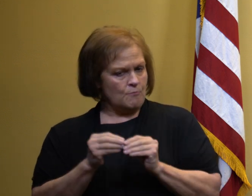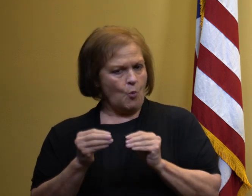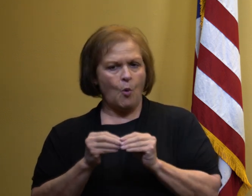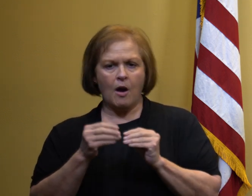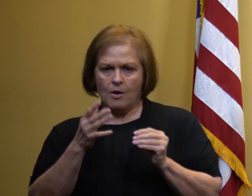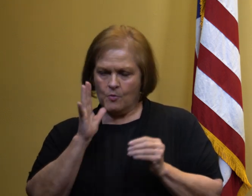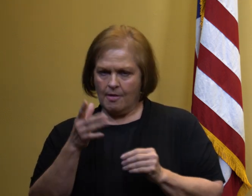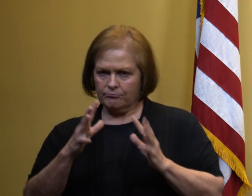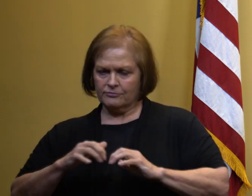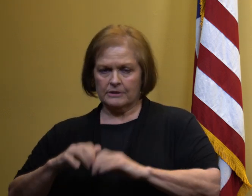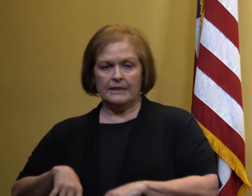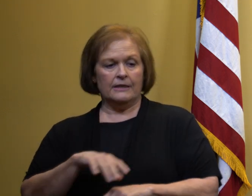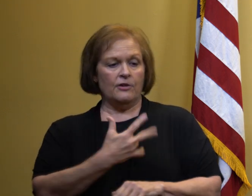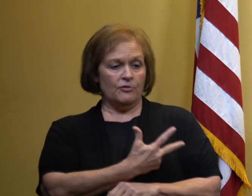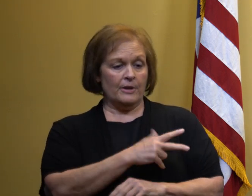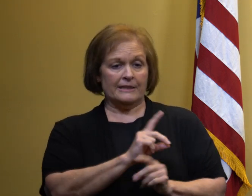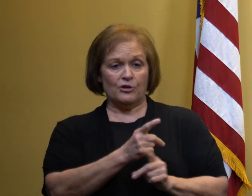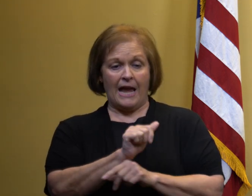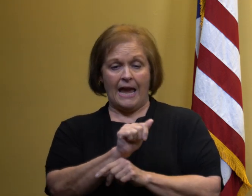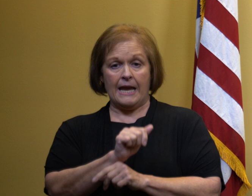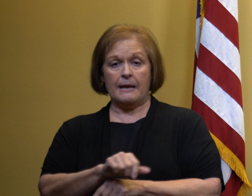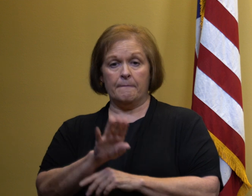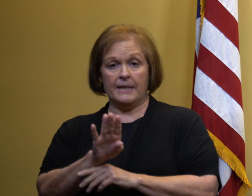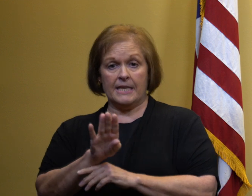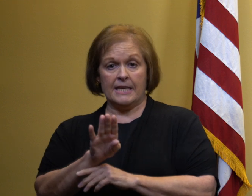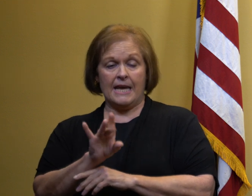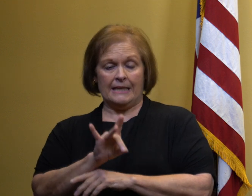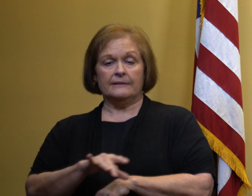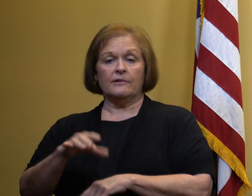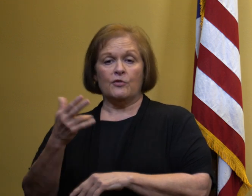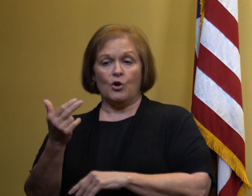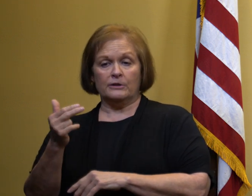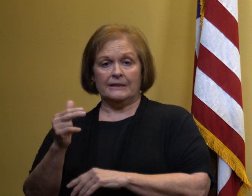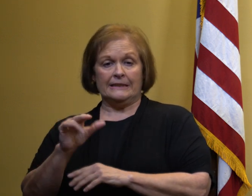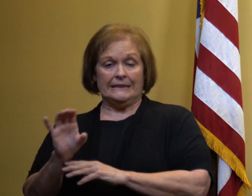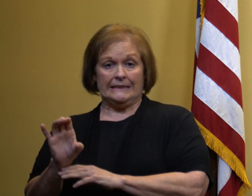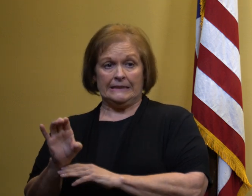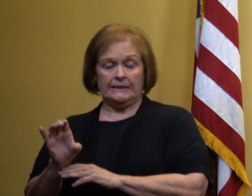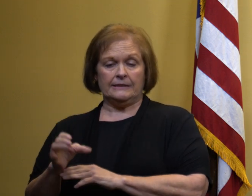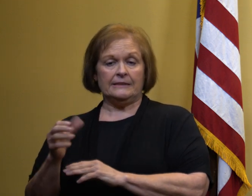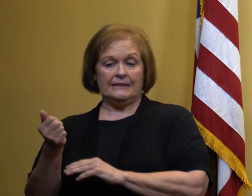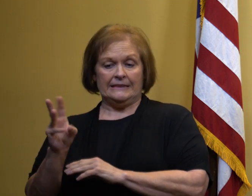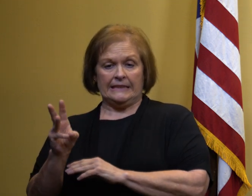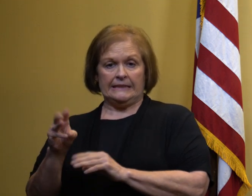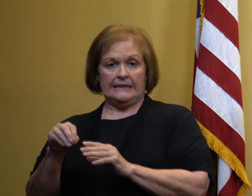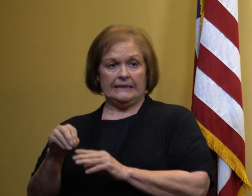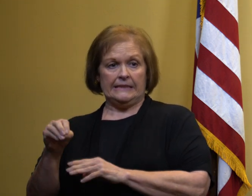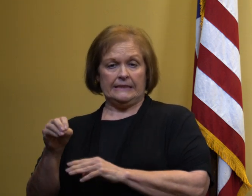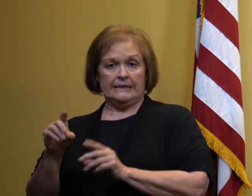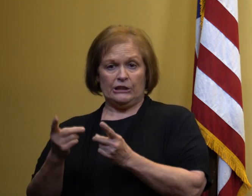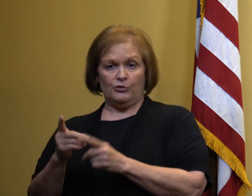come. 3 in District A, 8 in District B, 13 in District C, 16 in